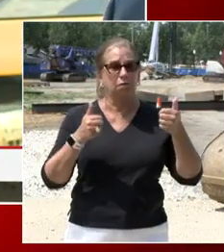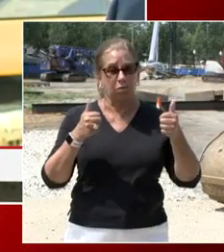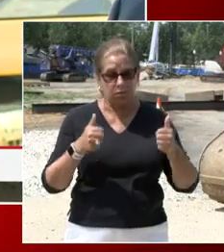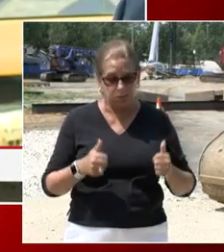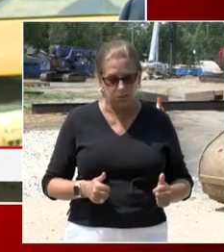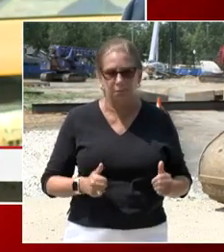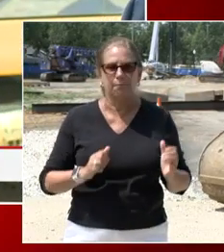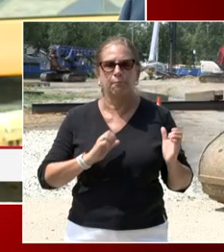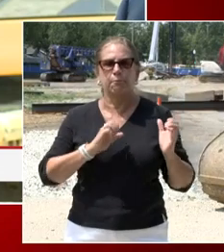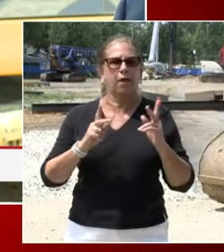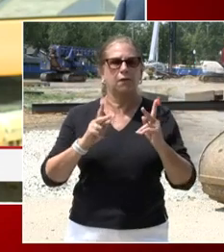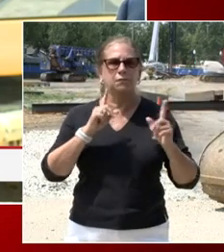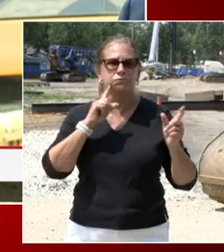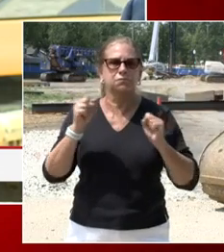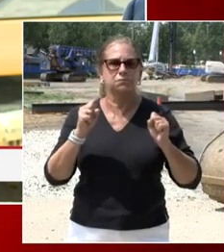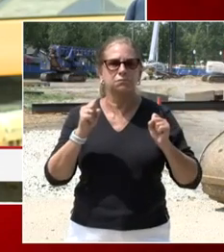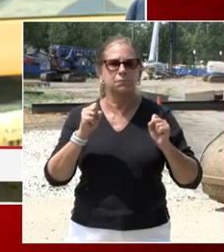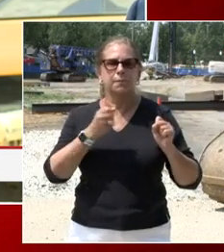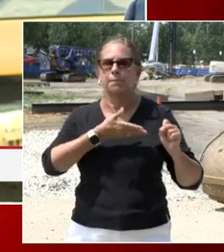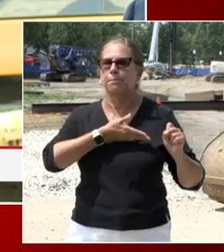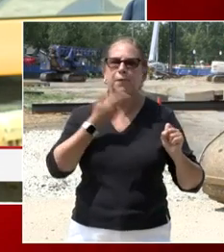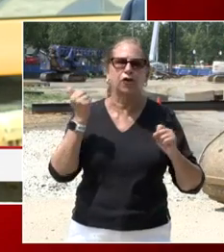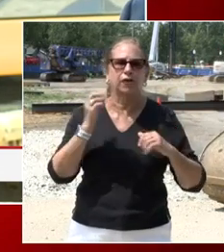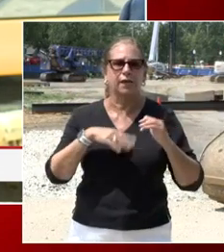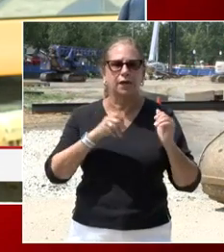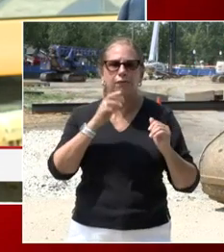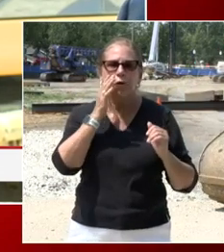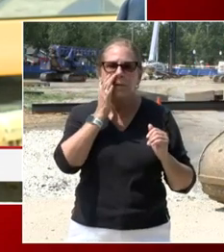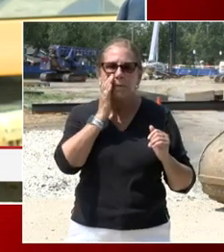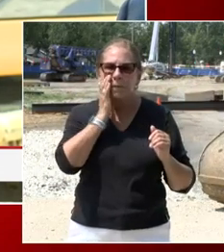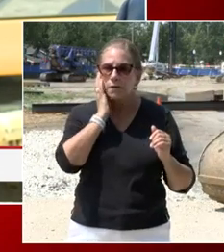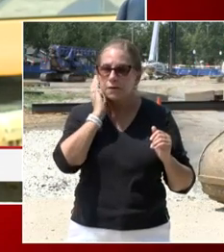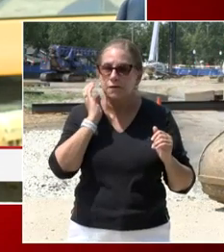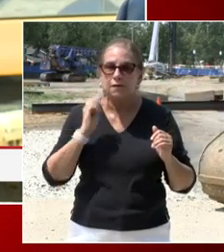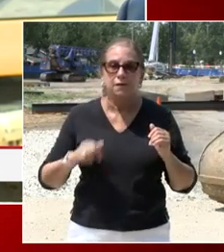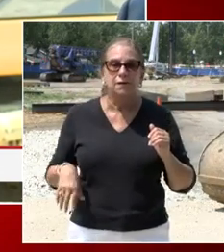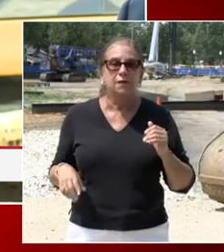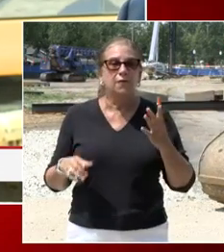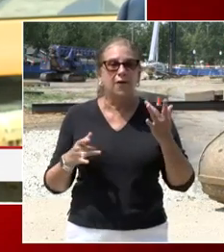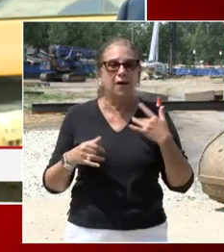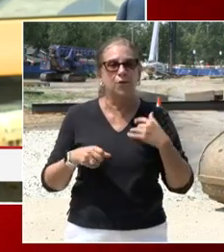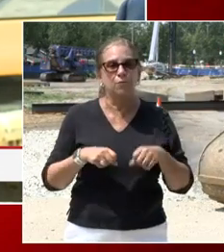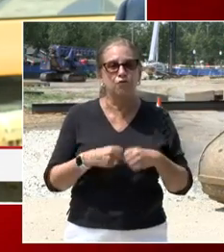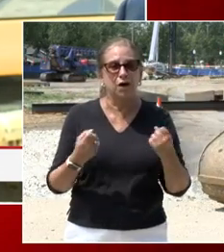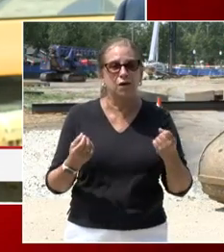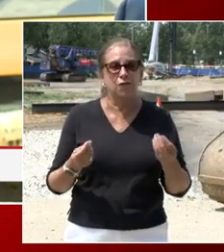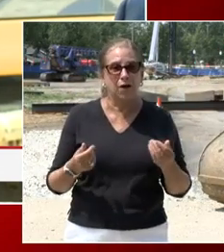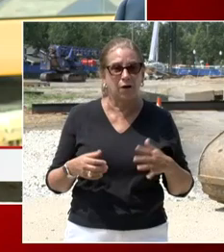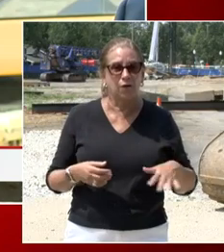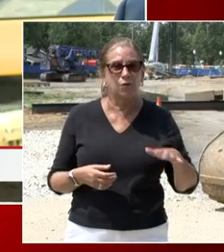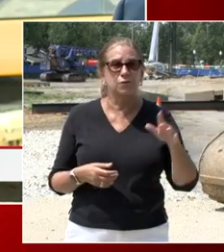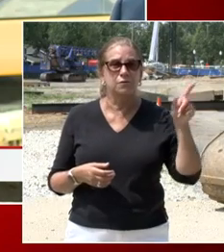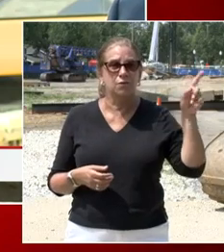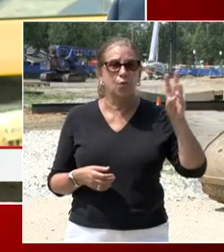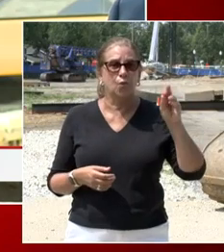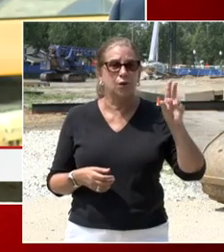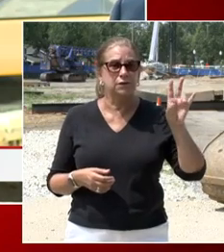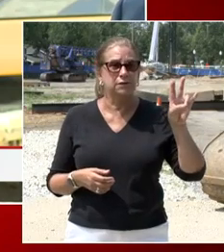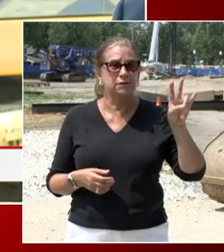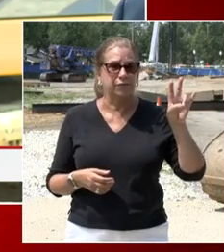with a private tenant because we had the groundbreaking in Ward 7 for our first office building with a government